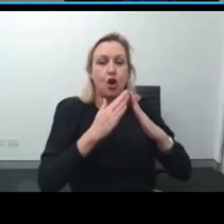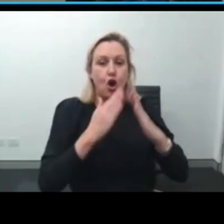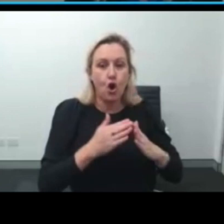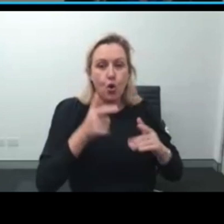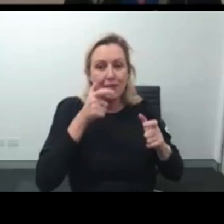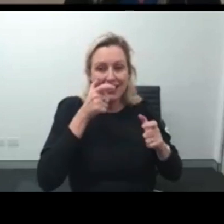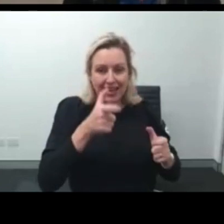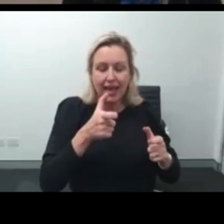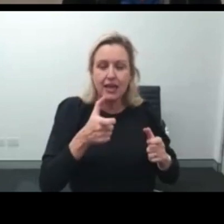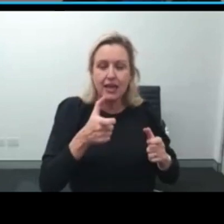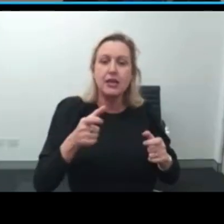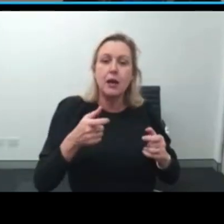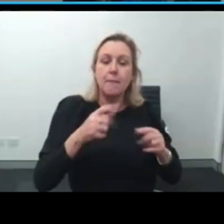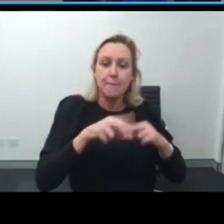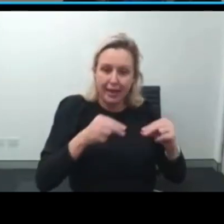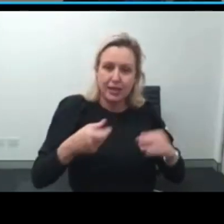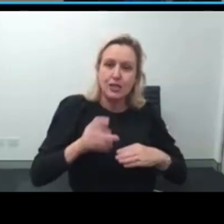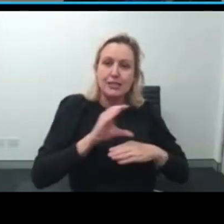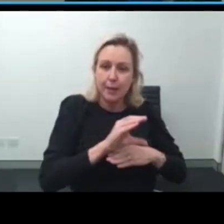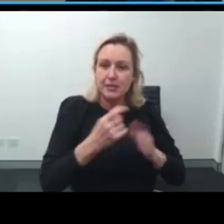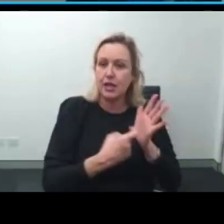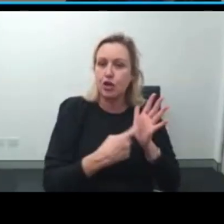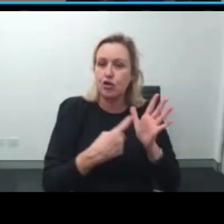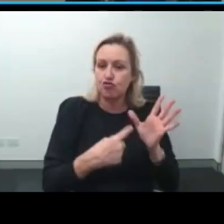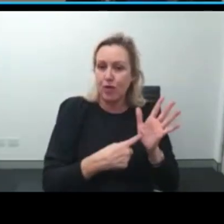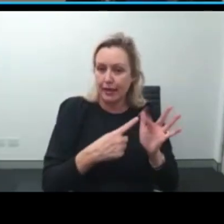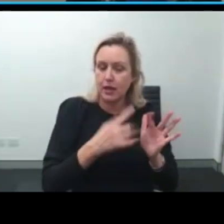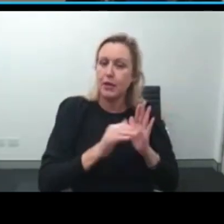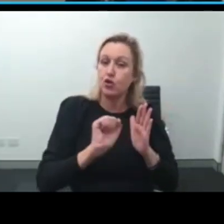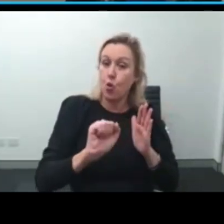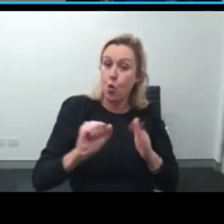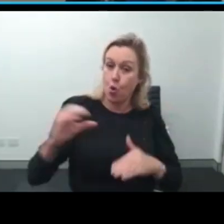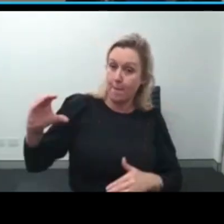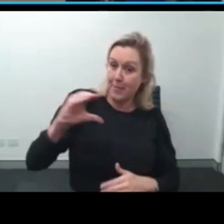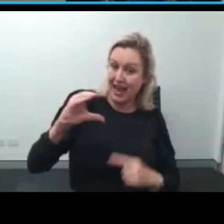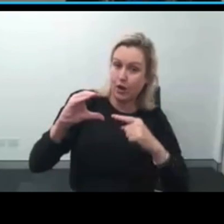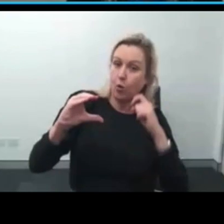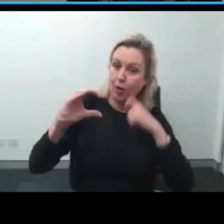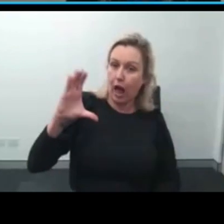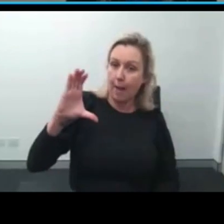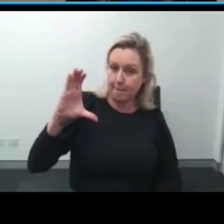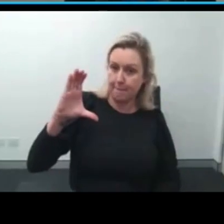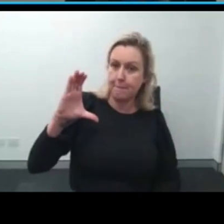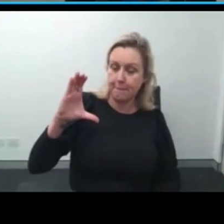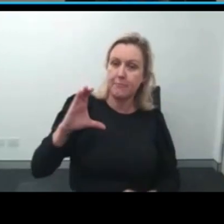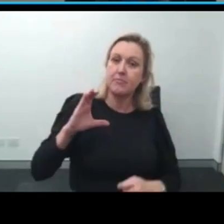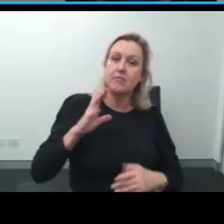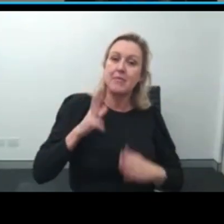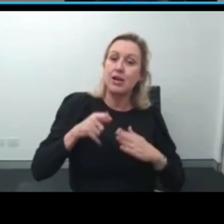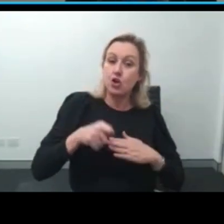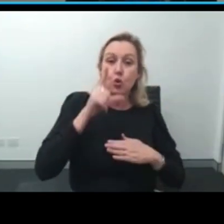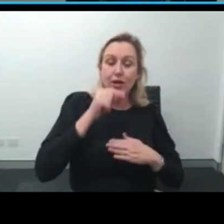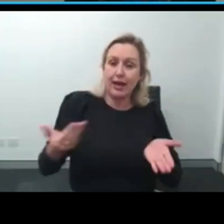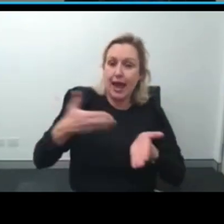rates. What this will mean is that everybody's package funding will go up, and this will give providers the additional funding they